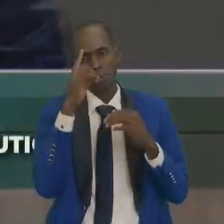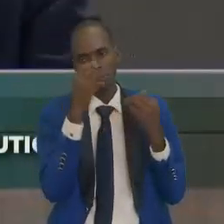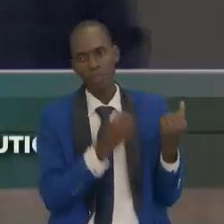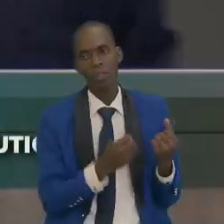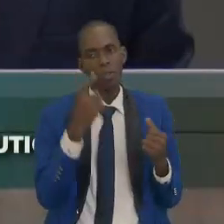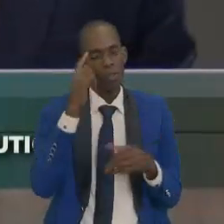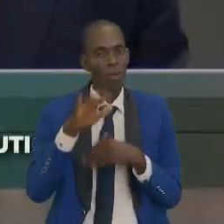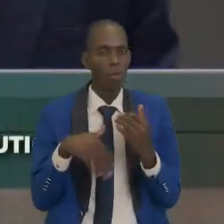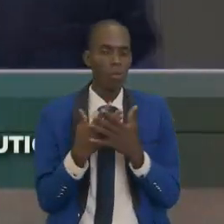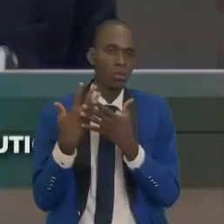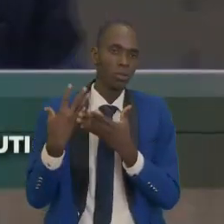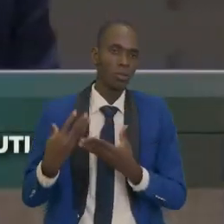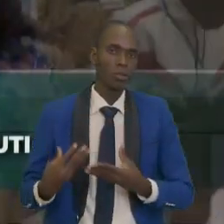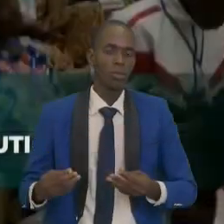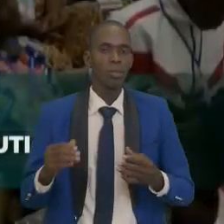solutions